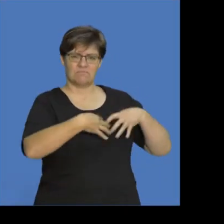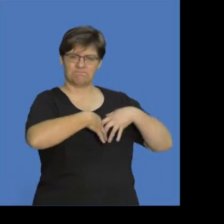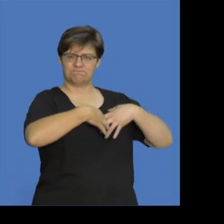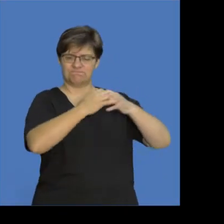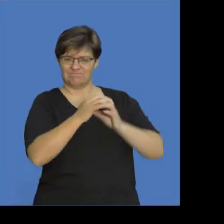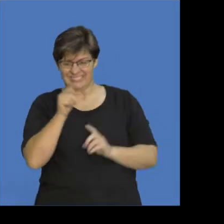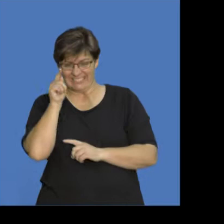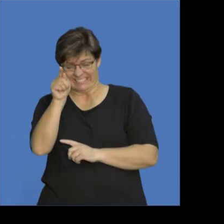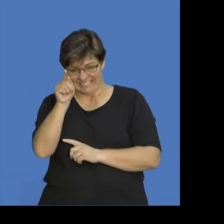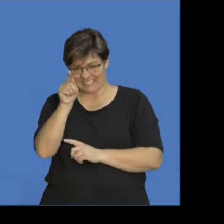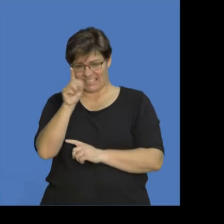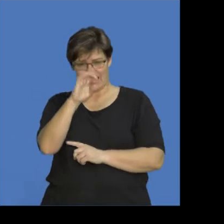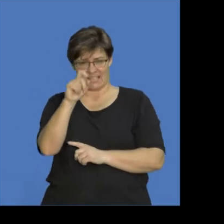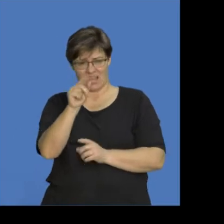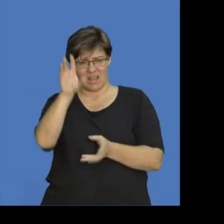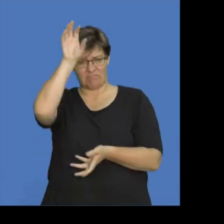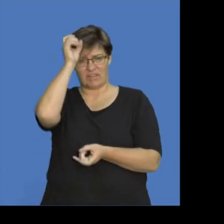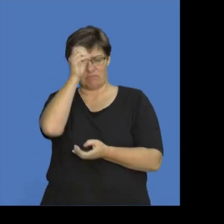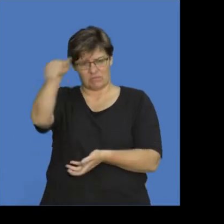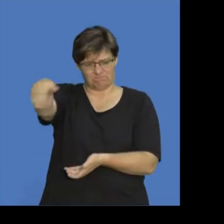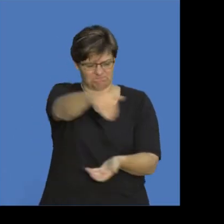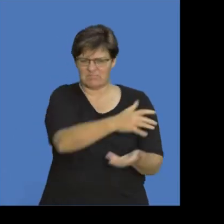table for this ungrouped data?